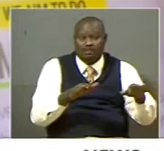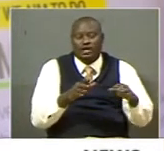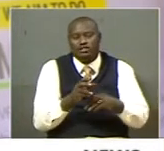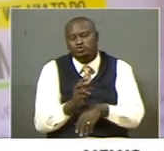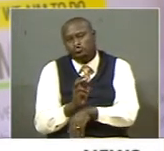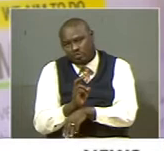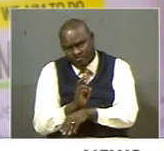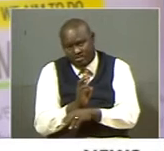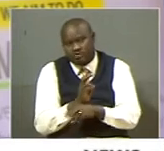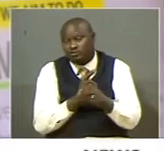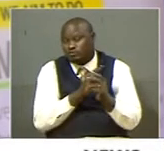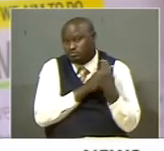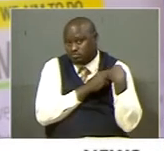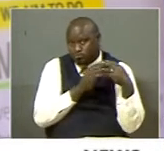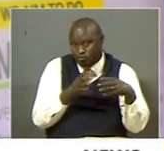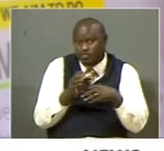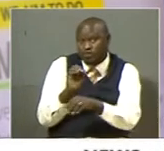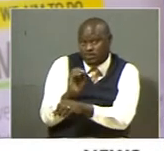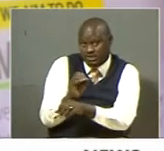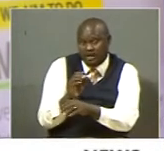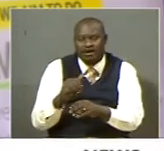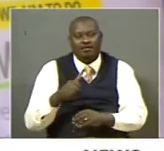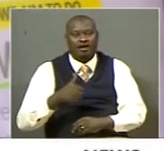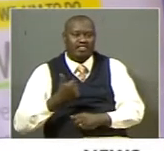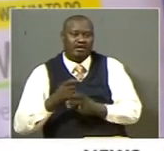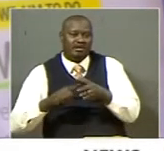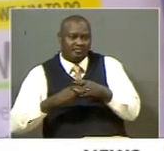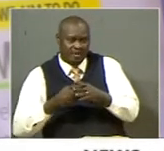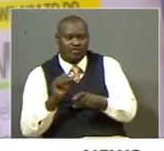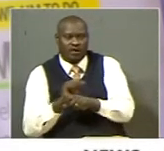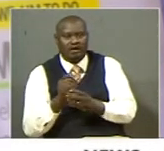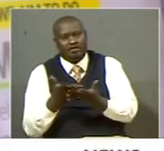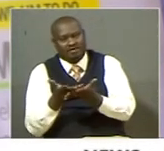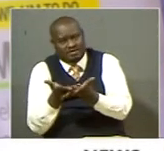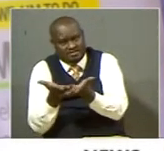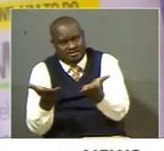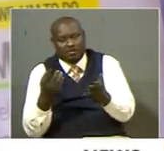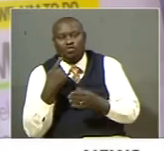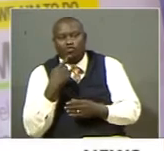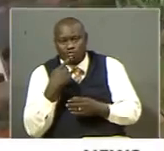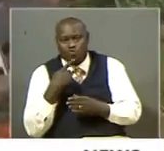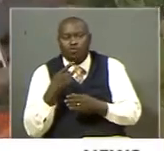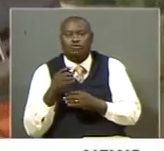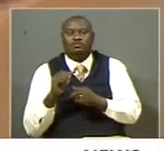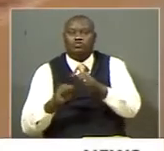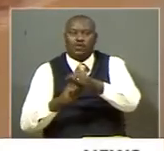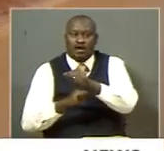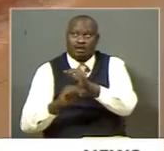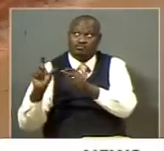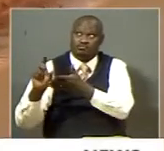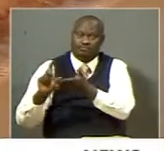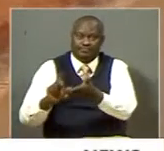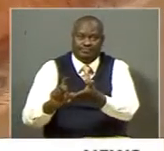of consultants, and then the rest of the civil works will be by donor finance. The